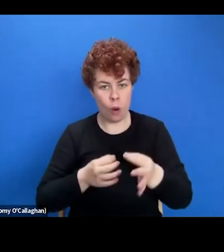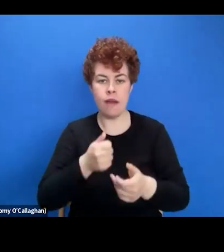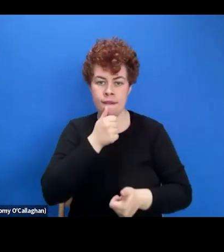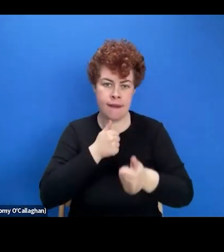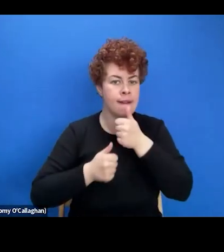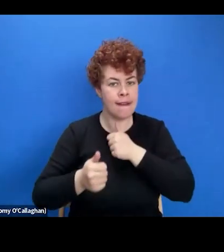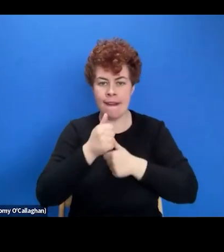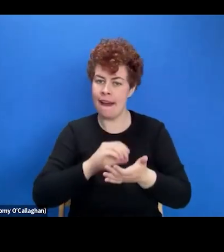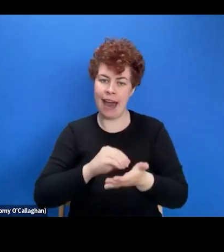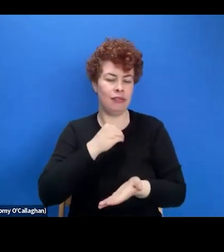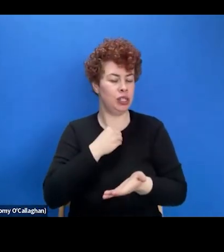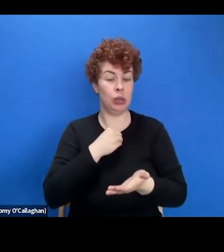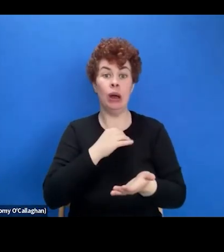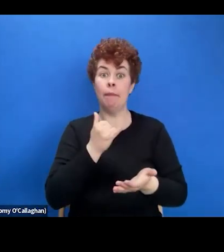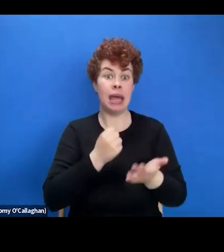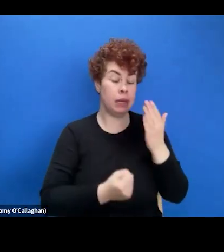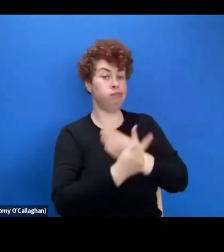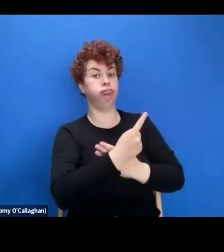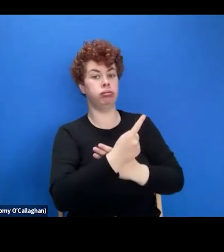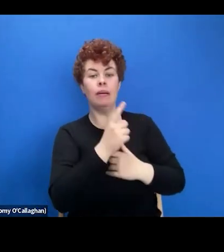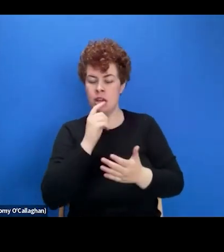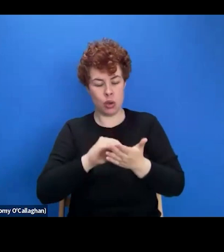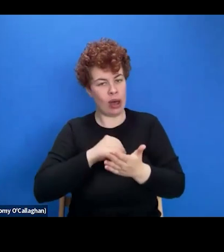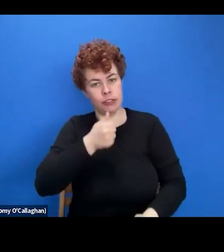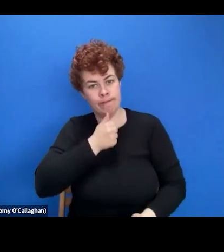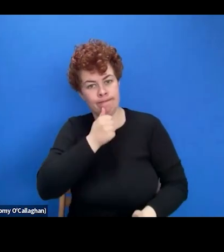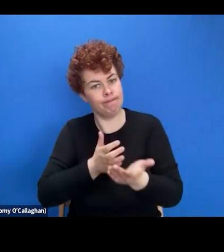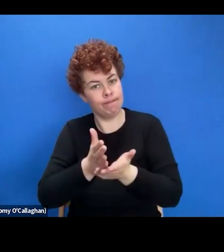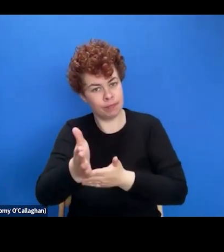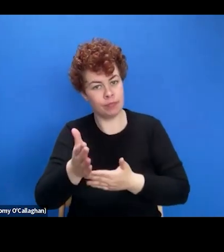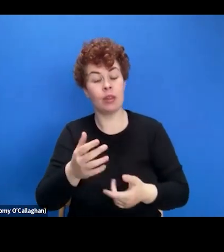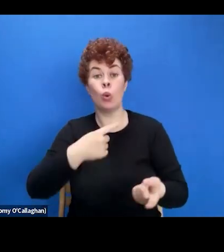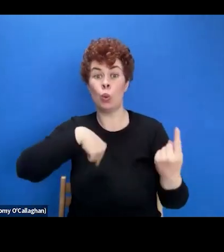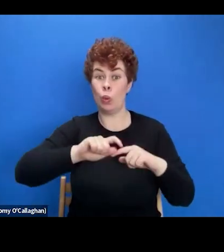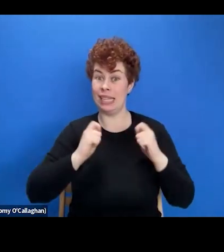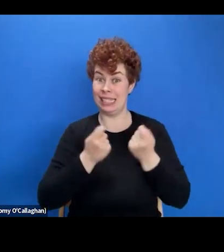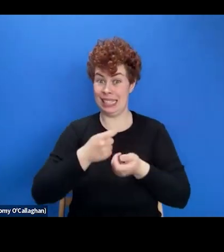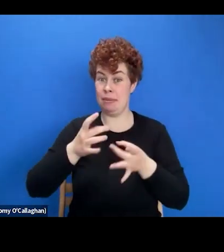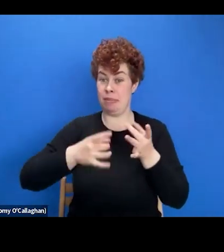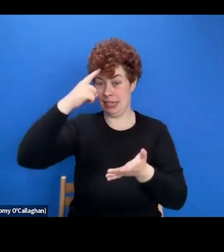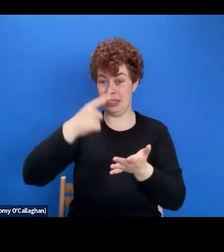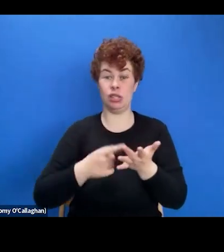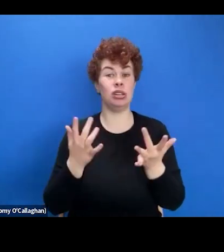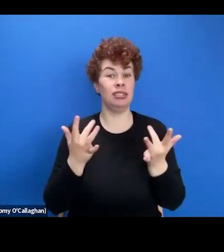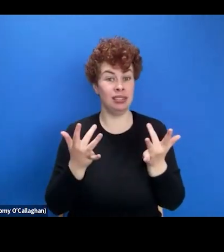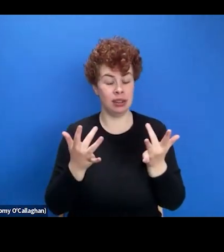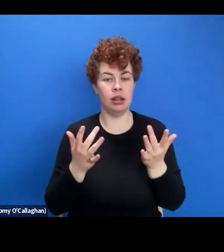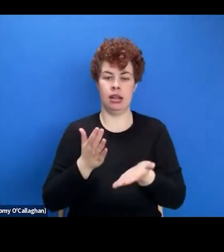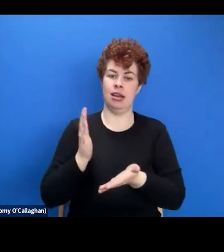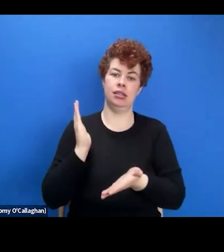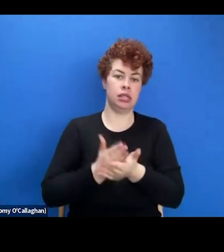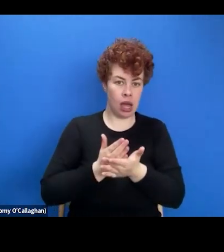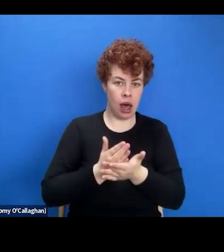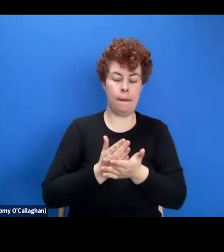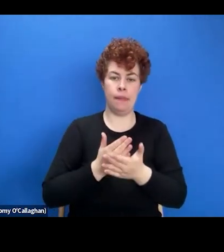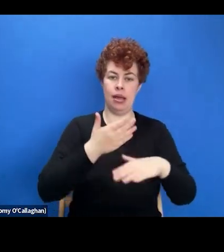you, but you continue with it. We made the decision to basically cut